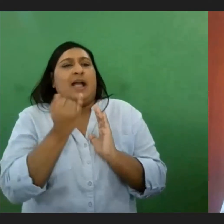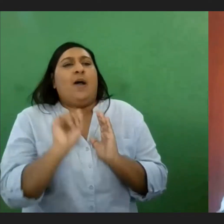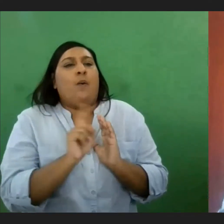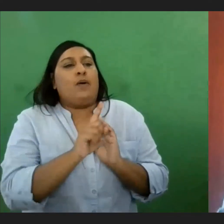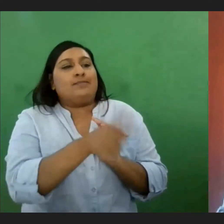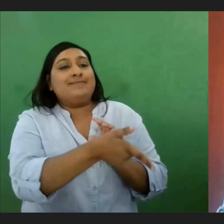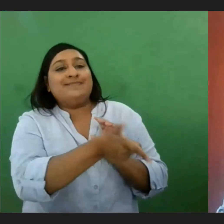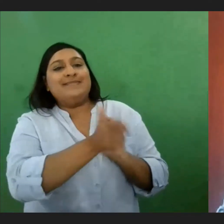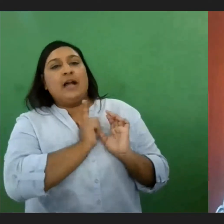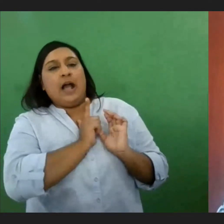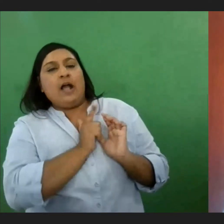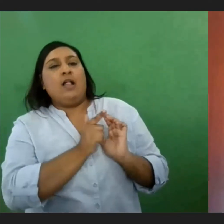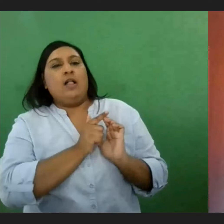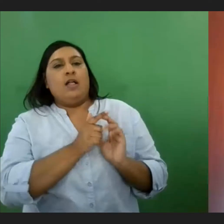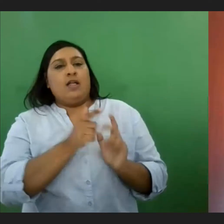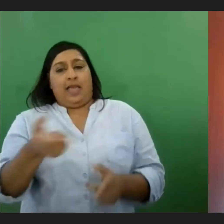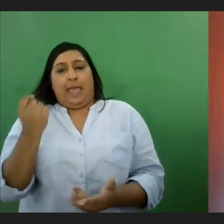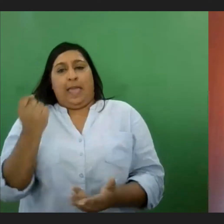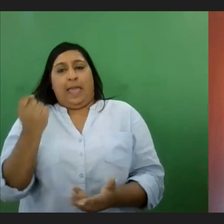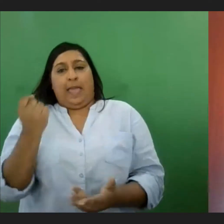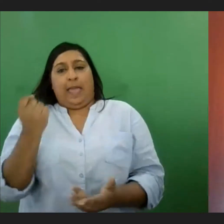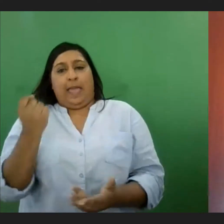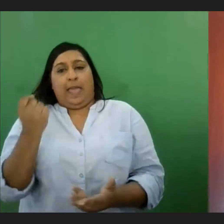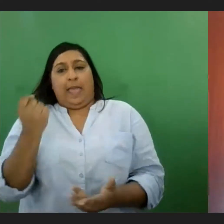inclusive, disaster responsive